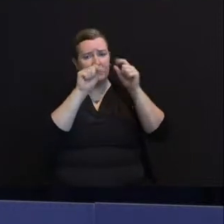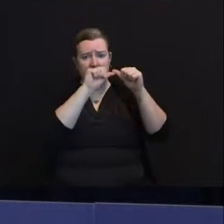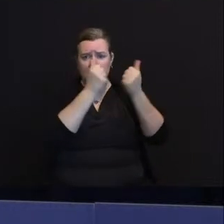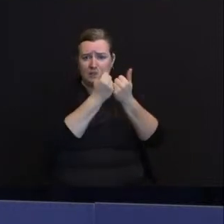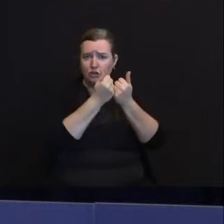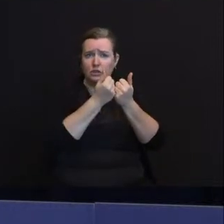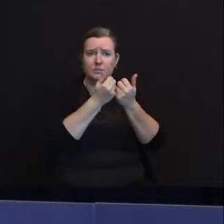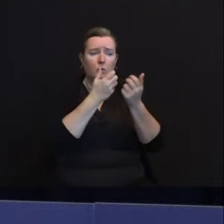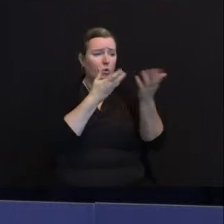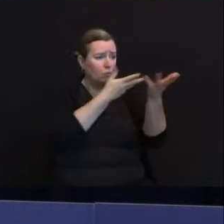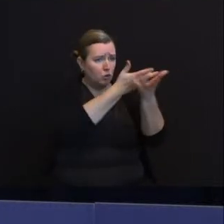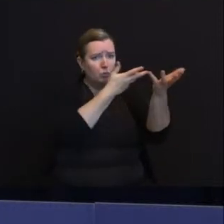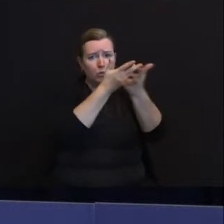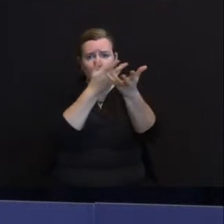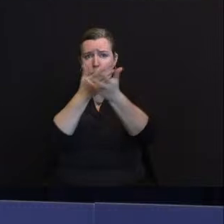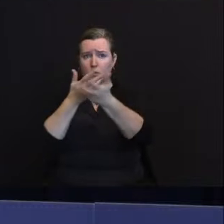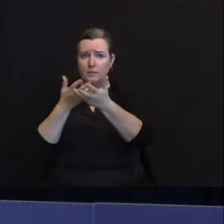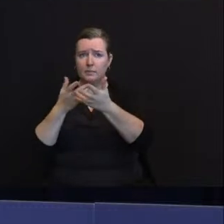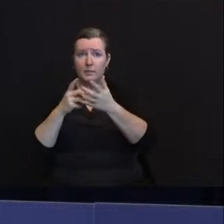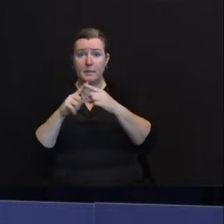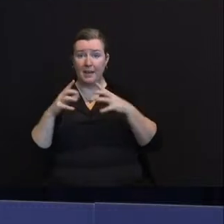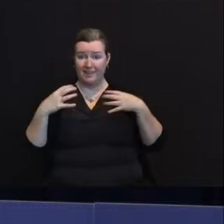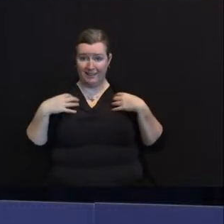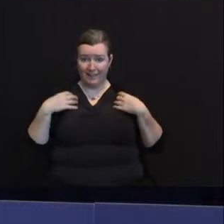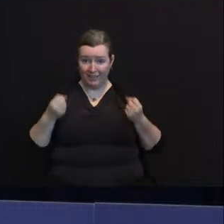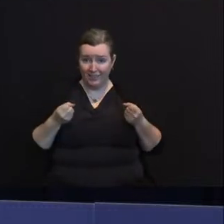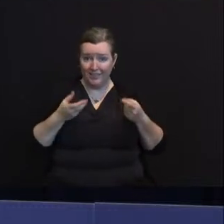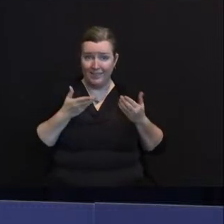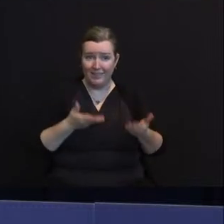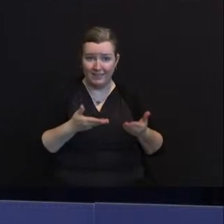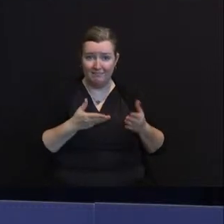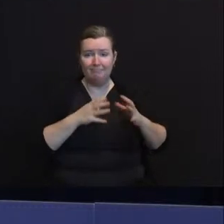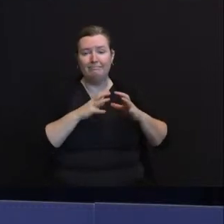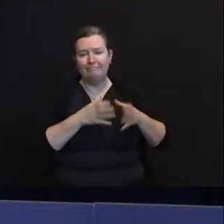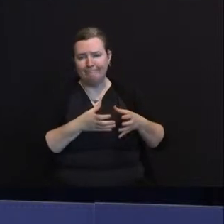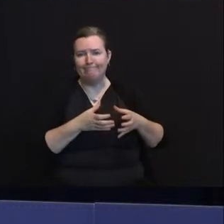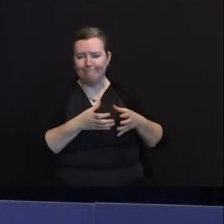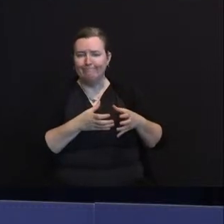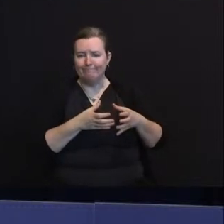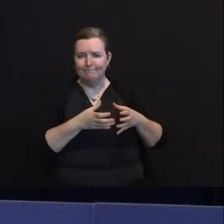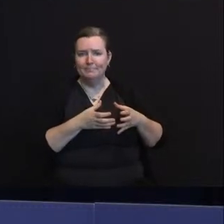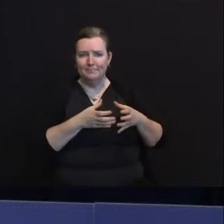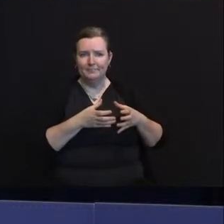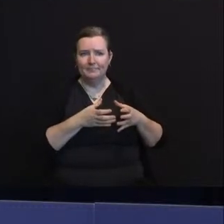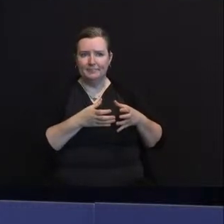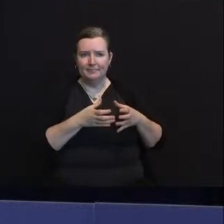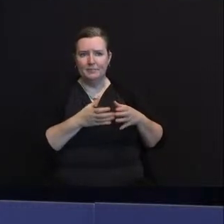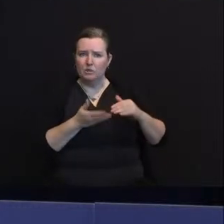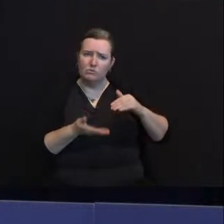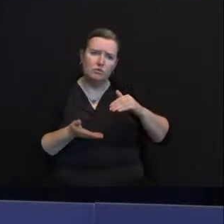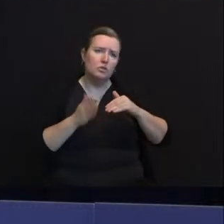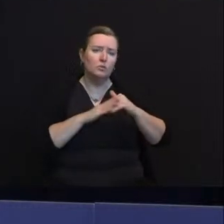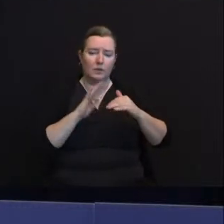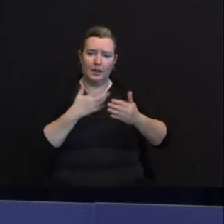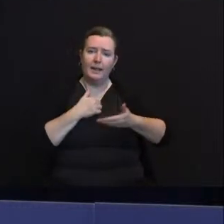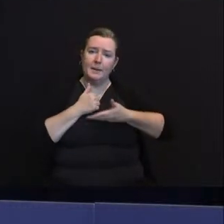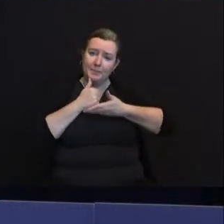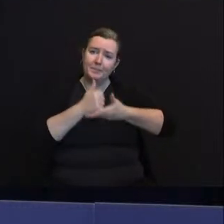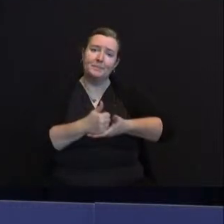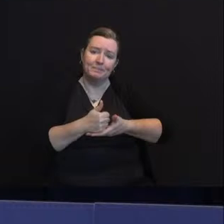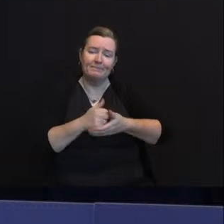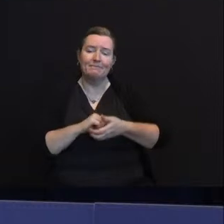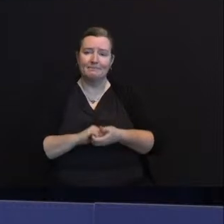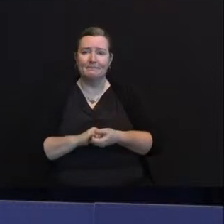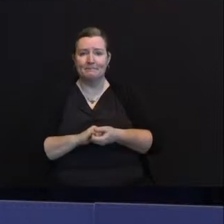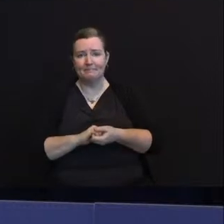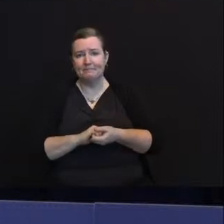officials to broaden support for our residents in need of assistance during these challenging times. And based on the models shared